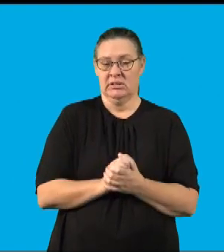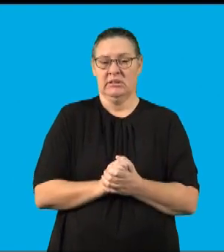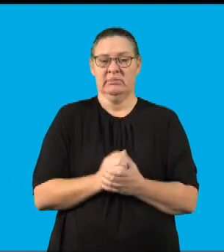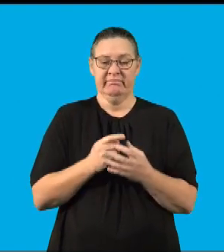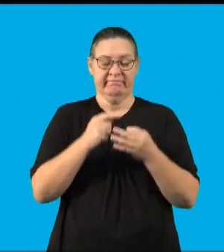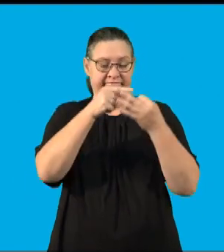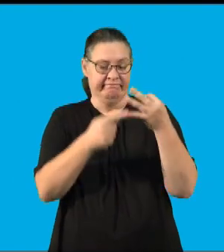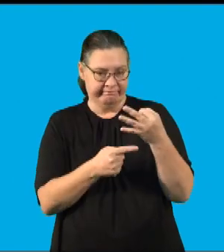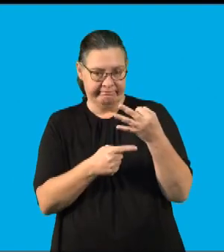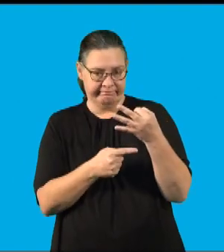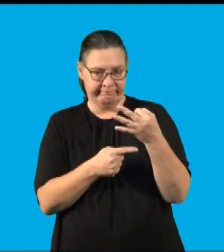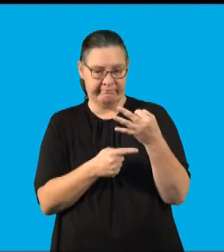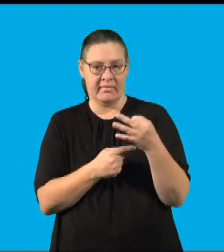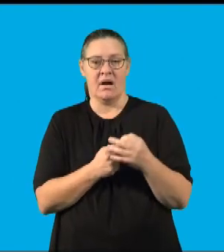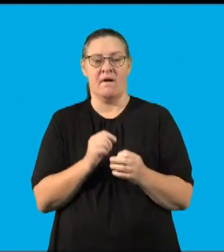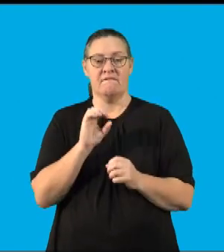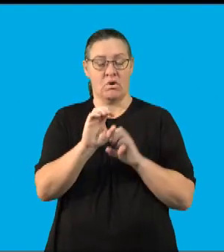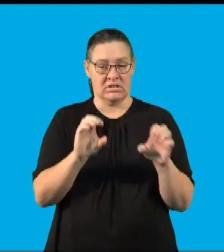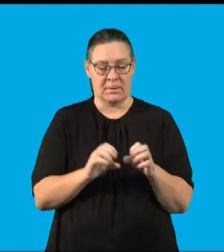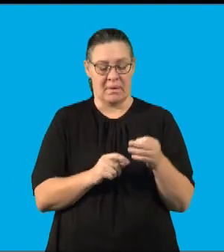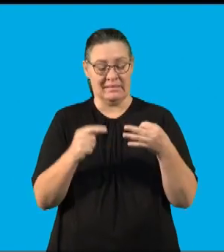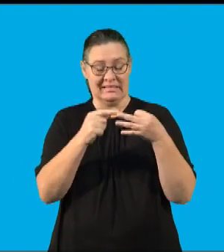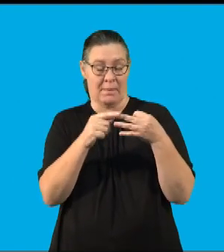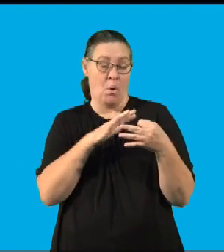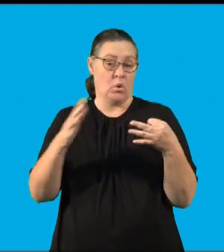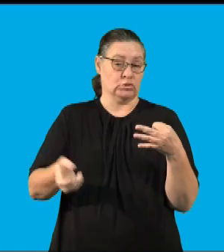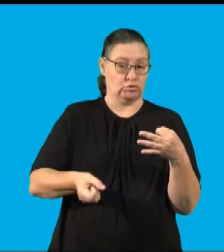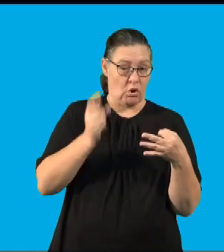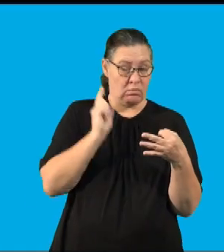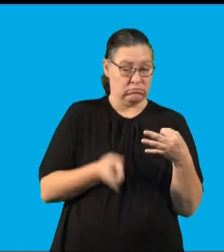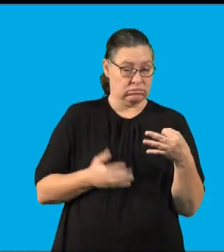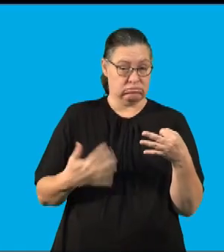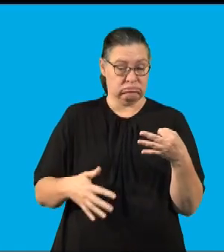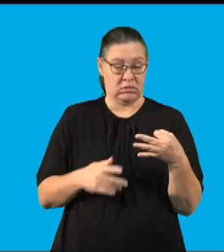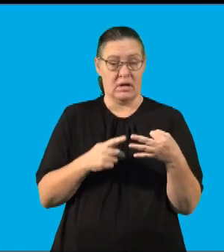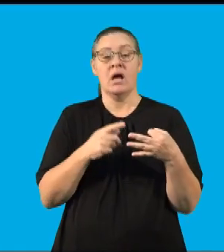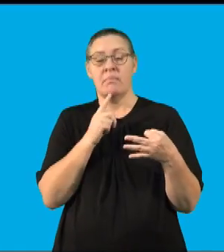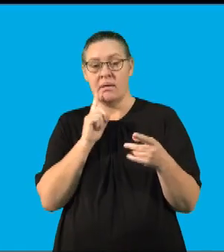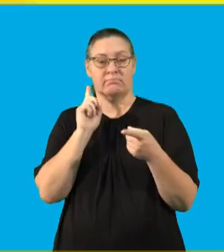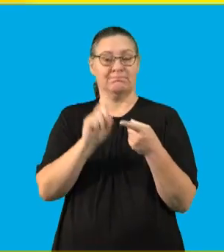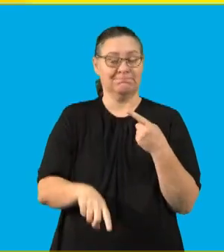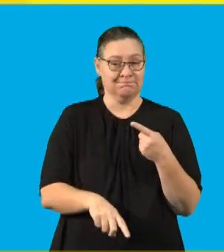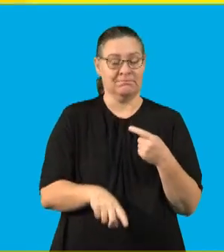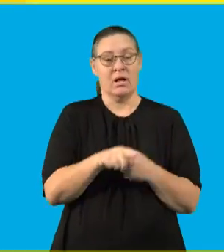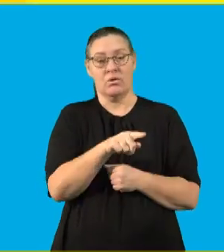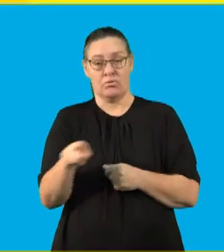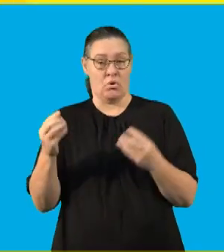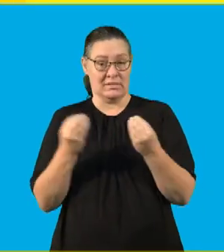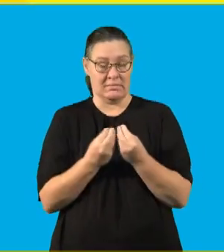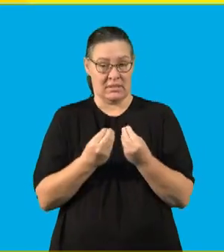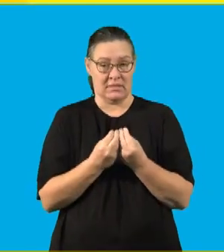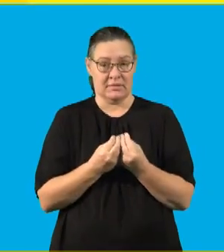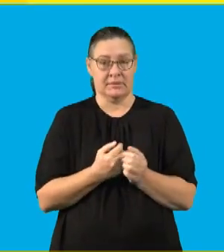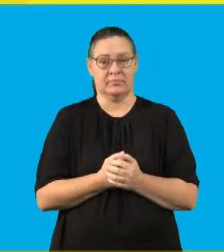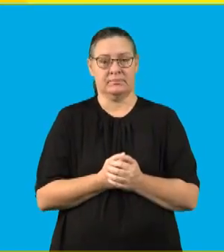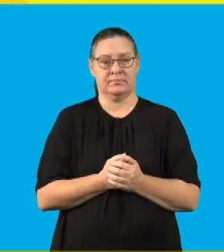or having all three intermolecular forces, but the hydrogen bonds being the strongest one, for you to overcome those substances